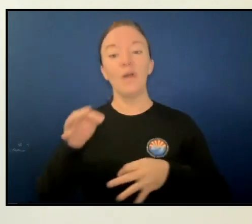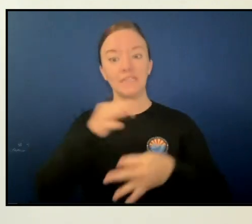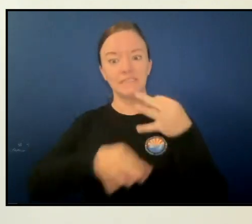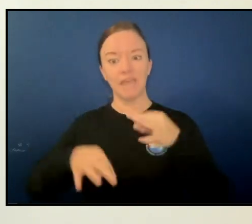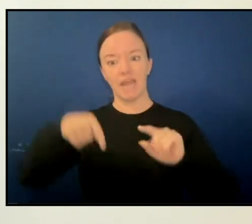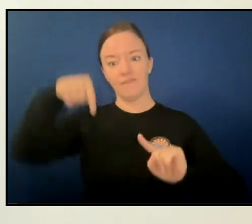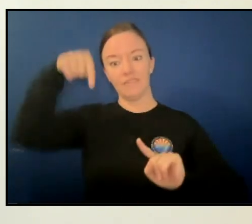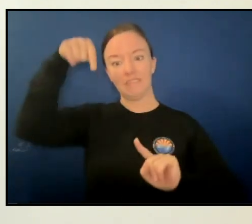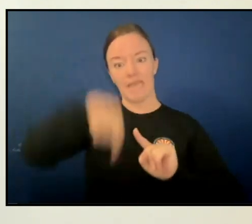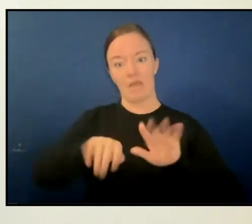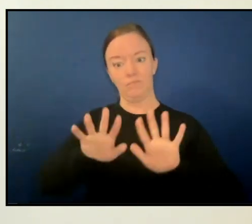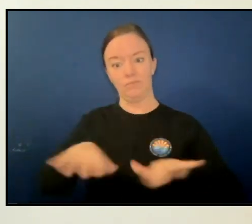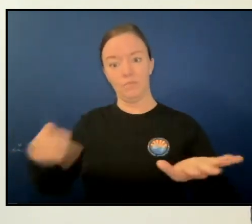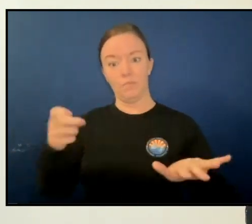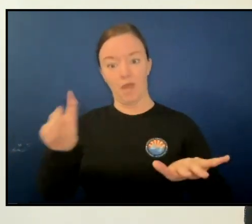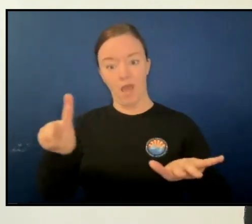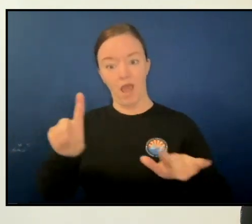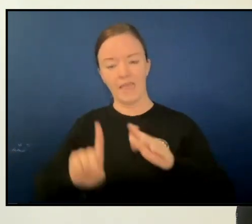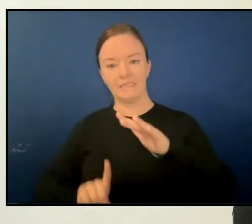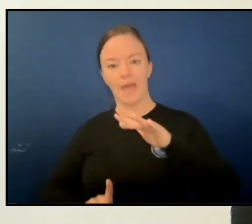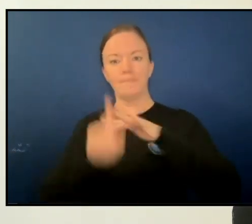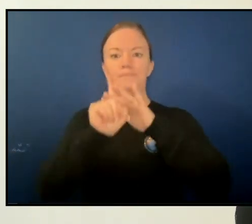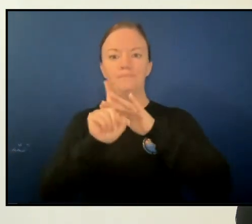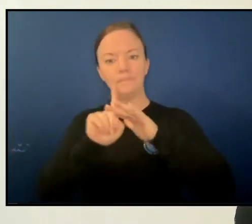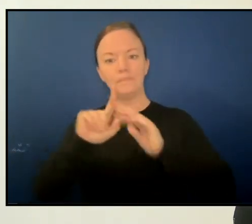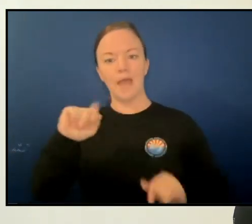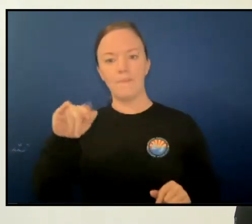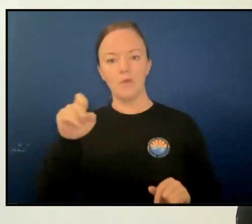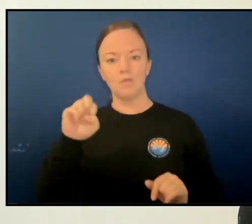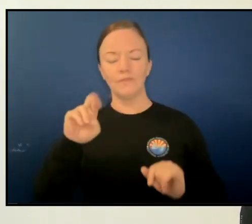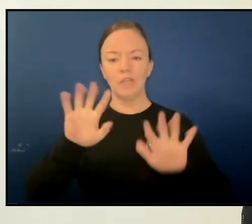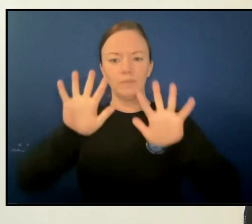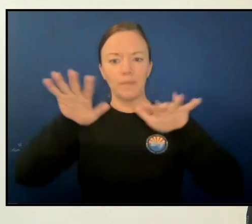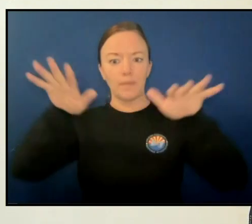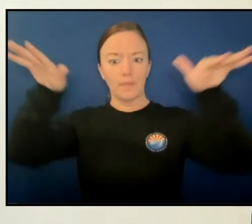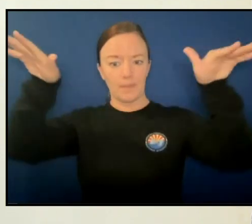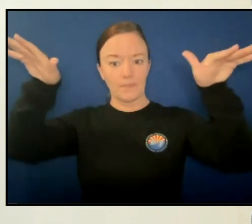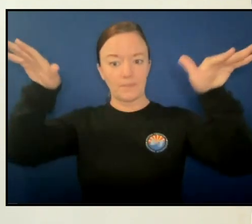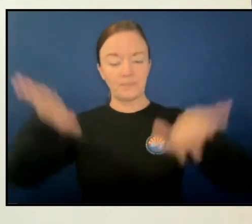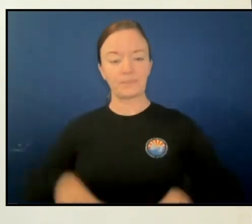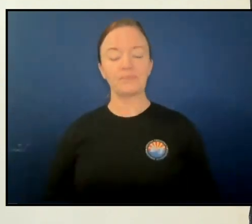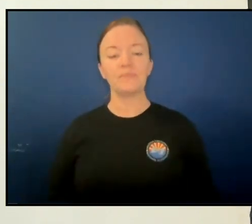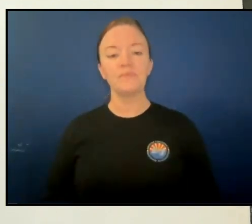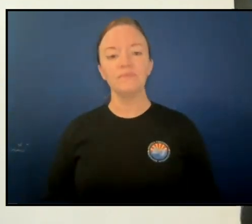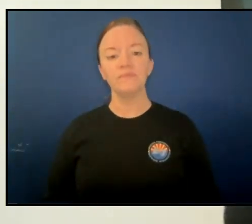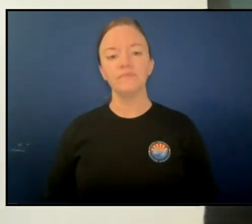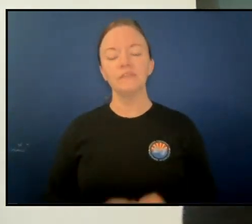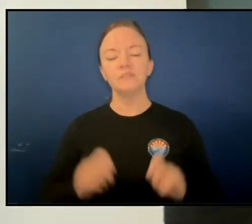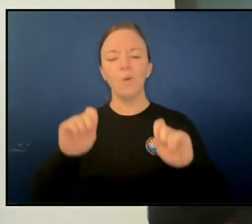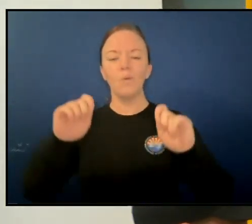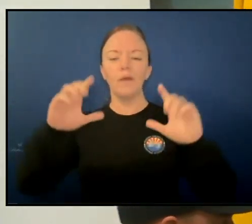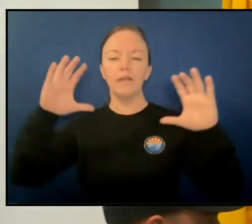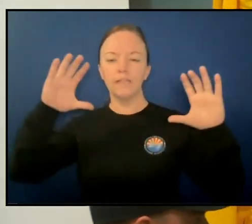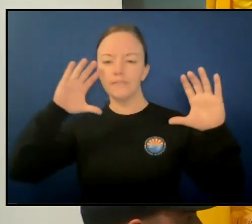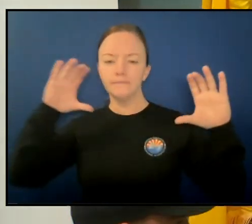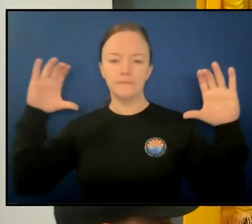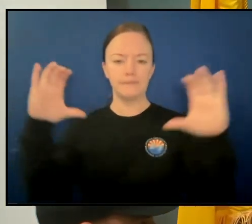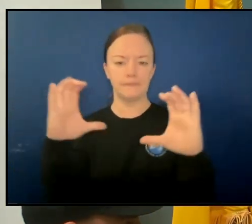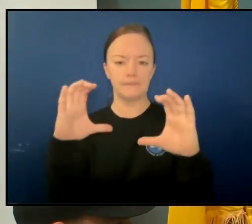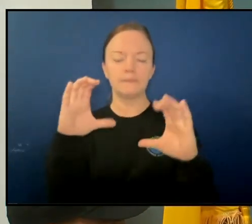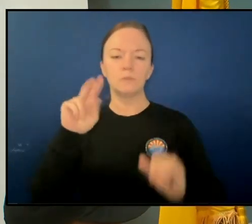it's creating ripples. So we'll move in a little closer zoomed up view of New Mexico here in the next